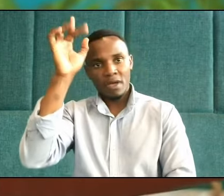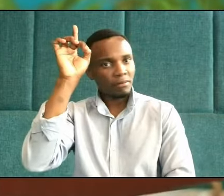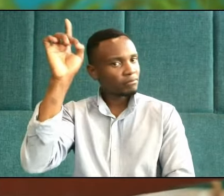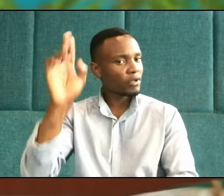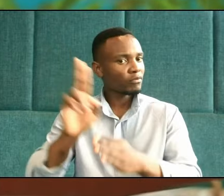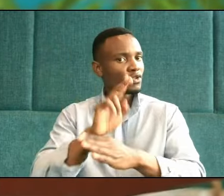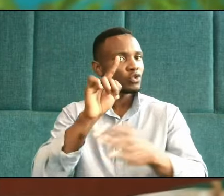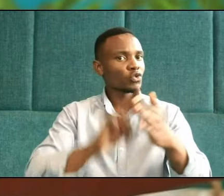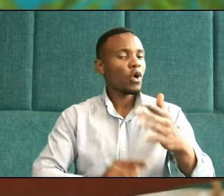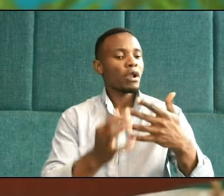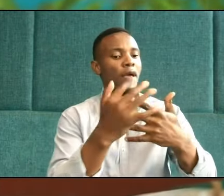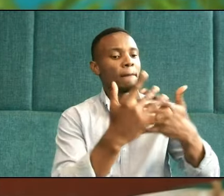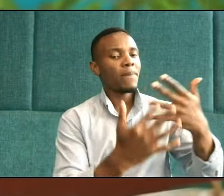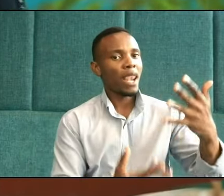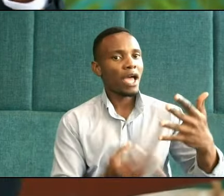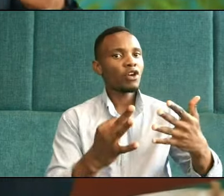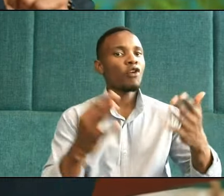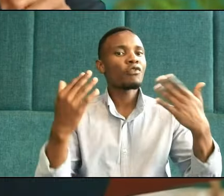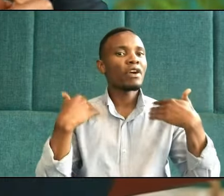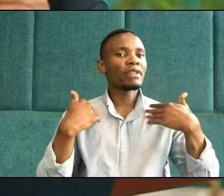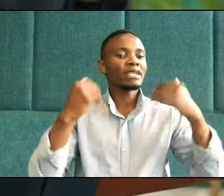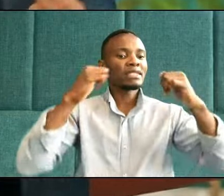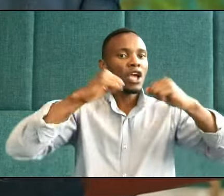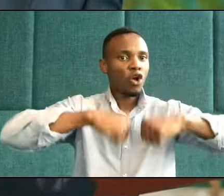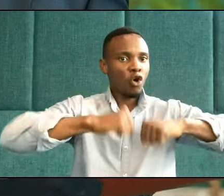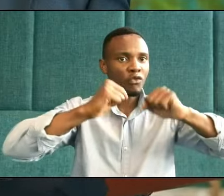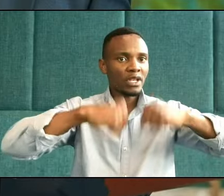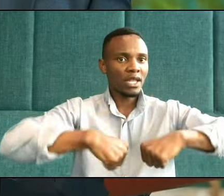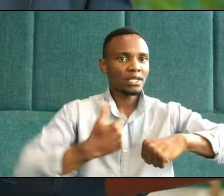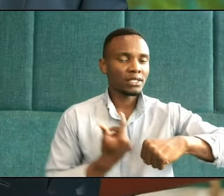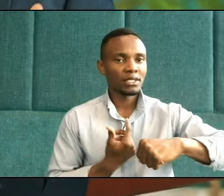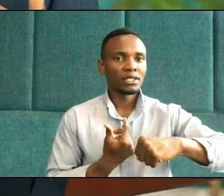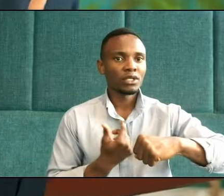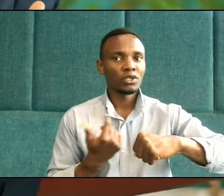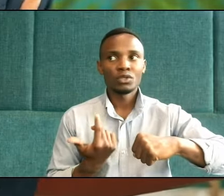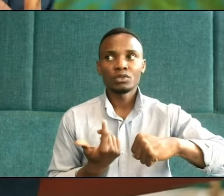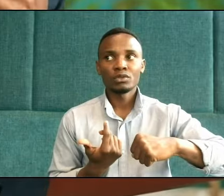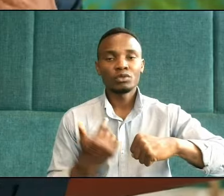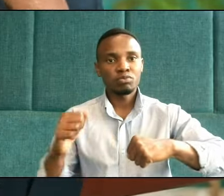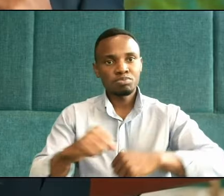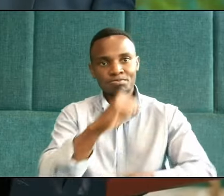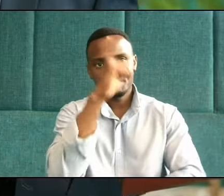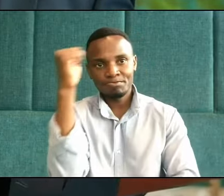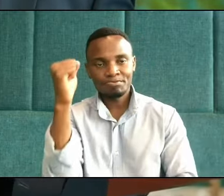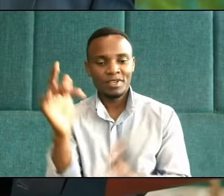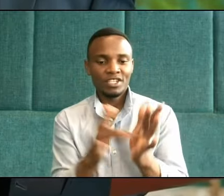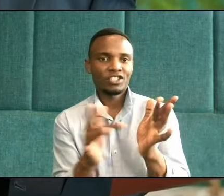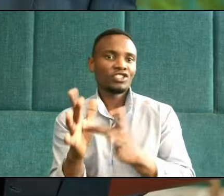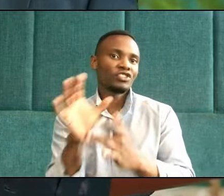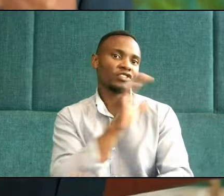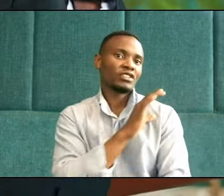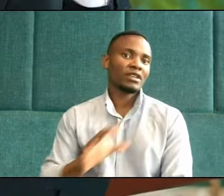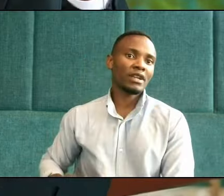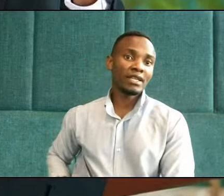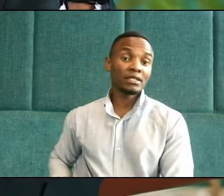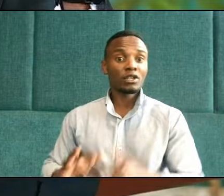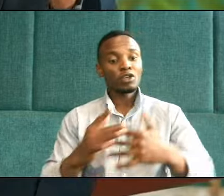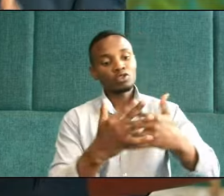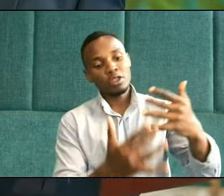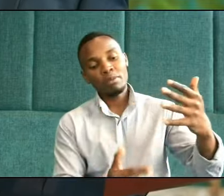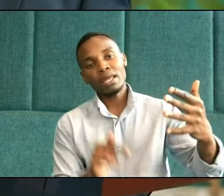covenant to bring Christ out of the grave. So the blood is so powerful. The